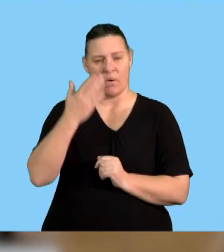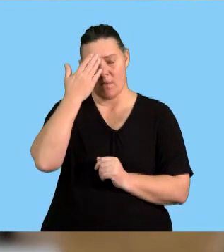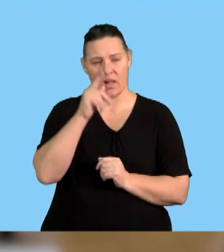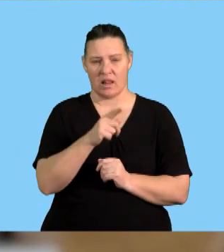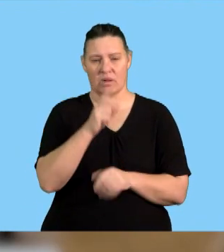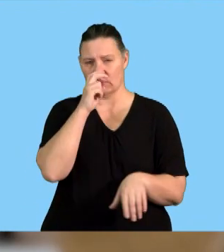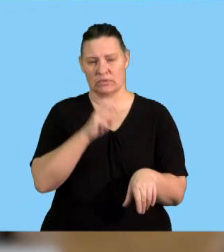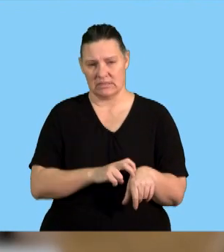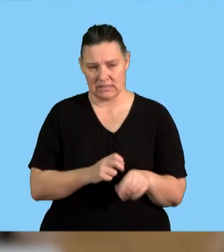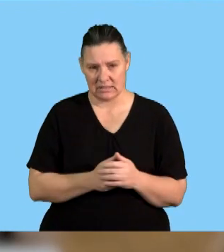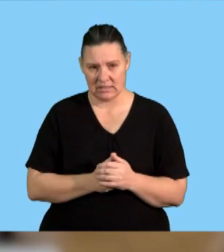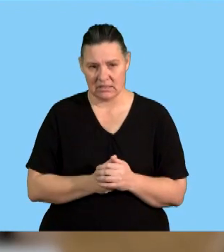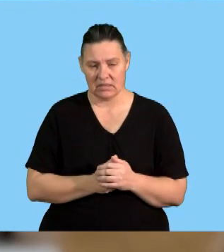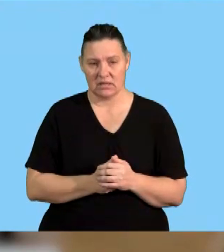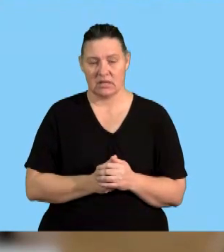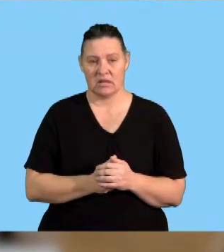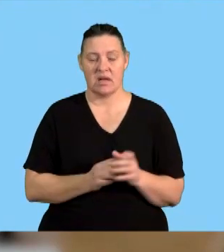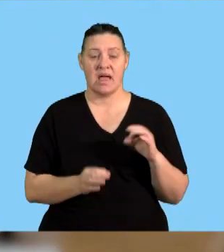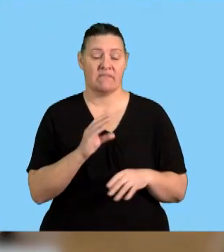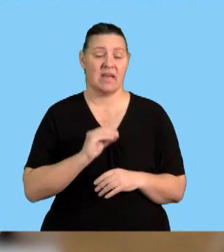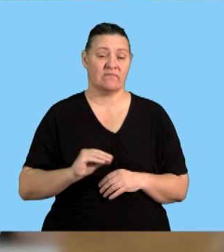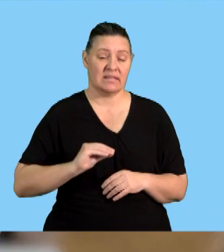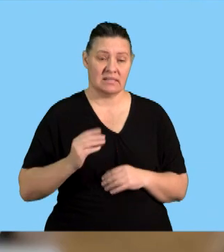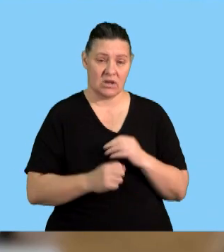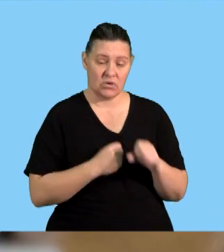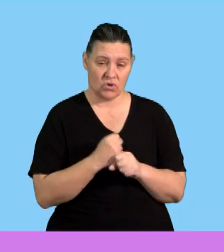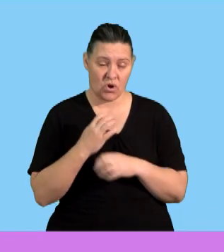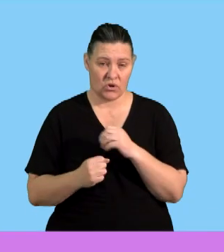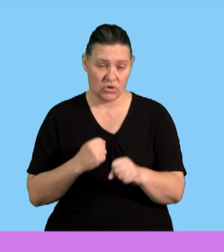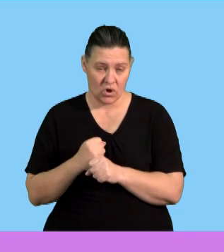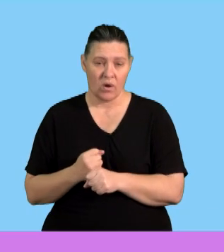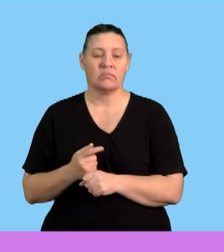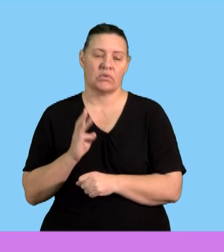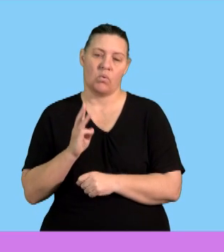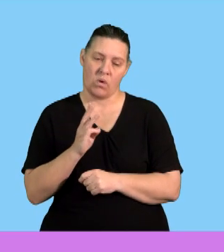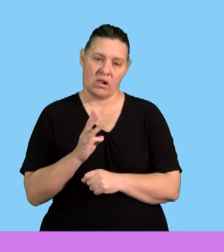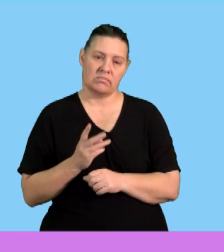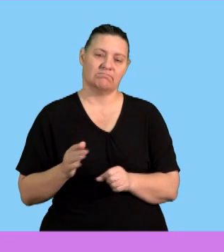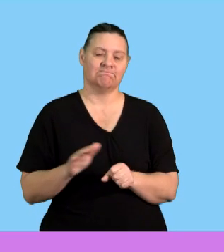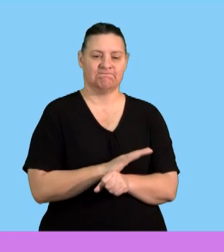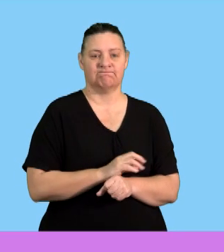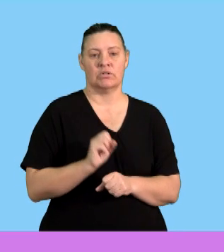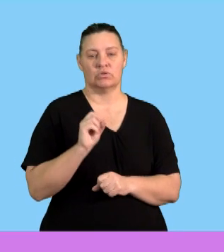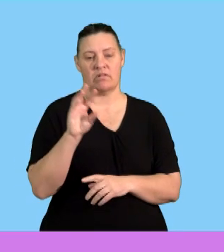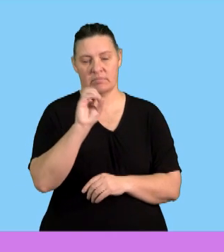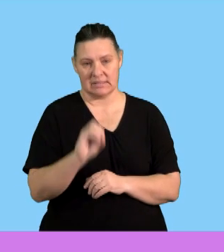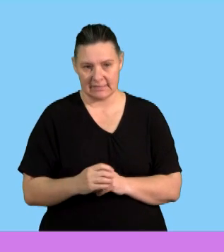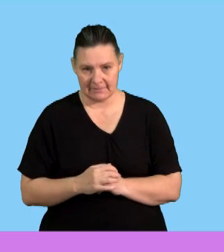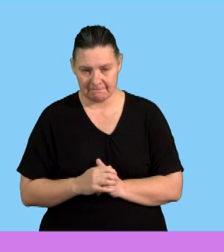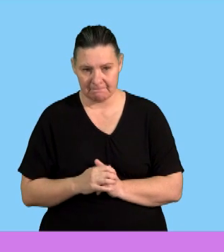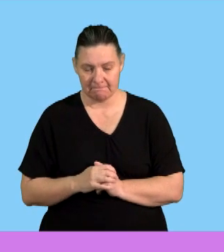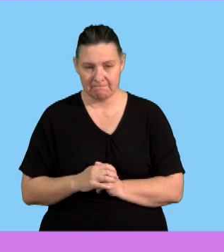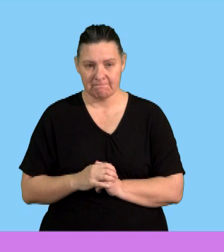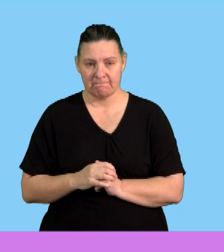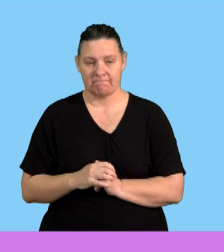we know it's not necessary. So if I invest annually, it would be the whole 12%.